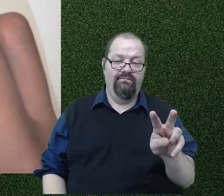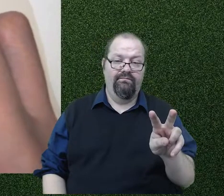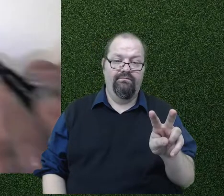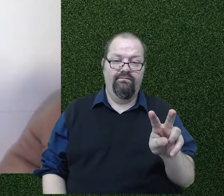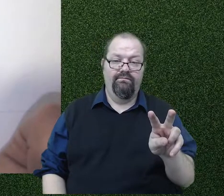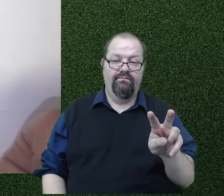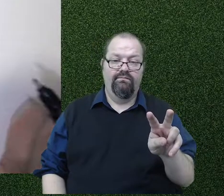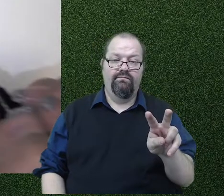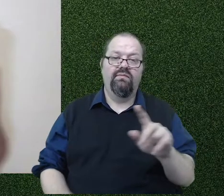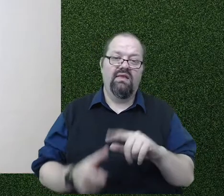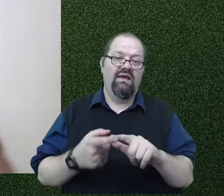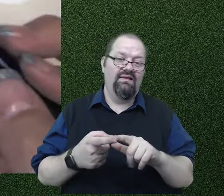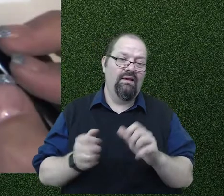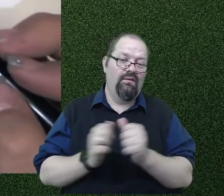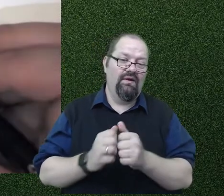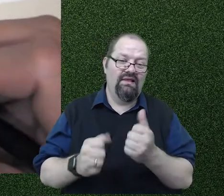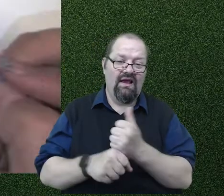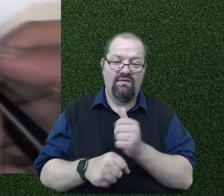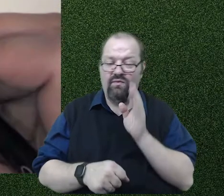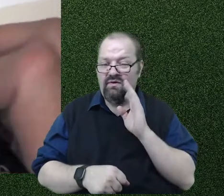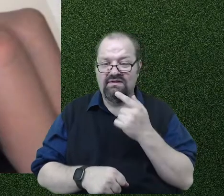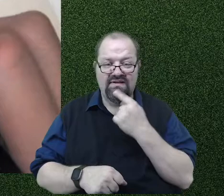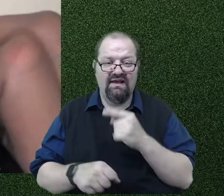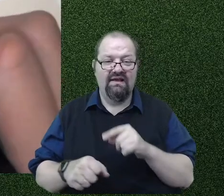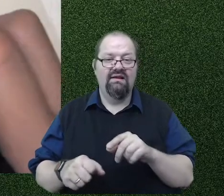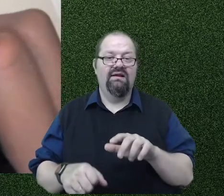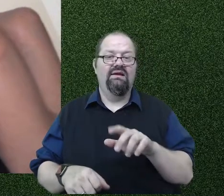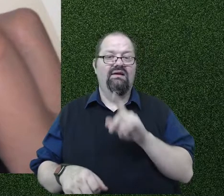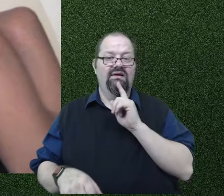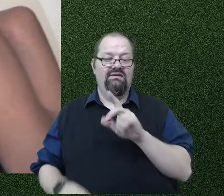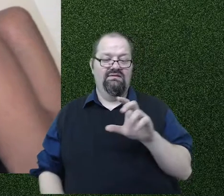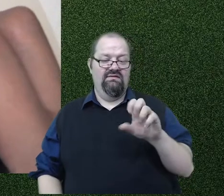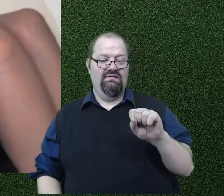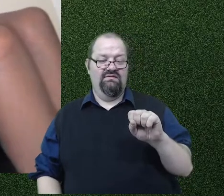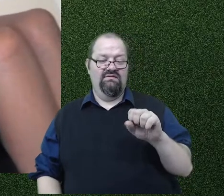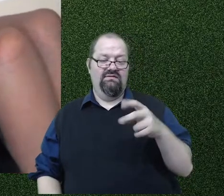In linear algebra, you'll say that it's the plane spanned by u and v.